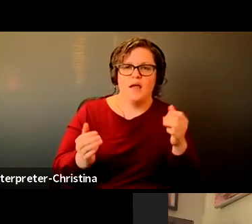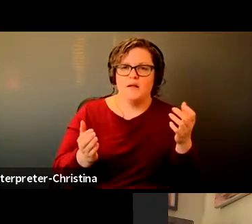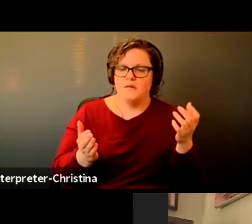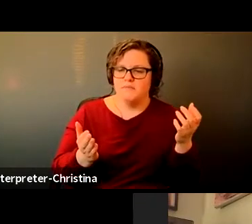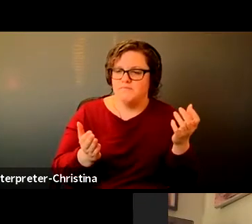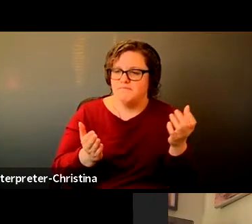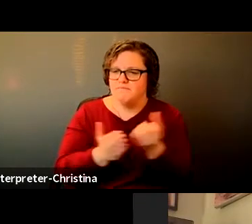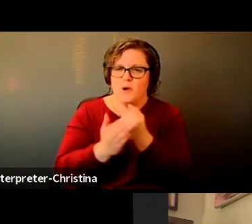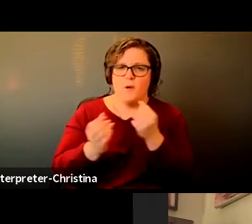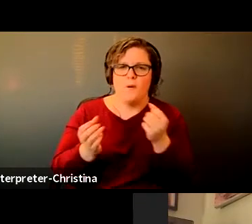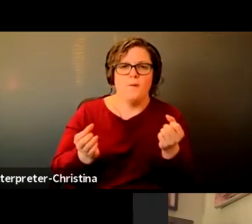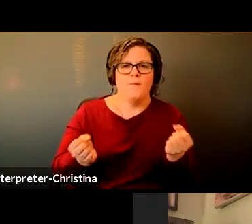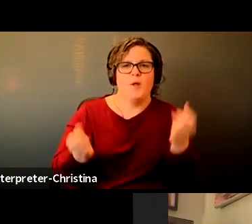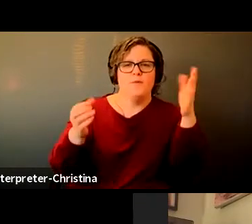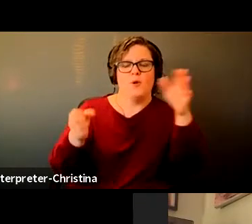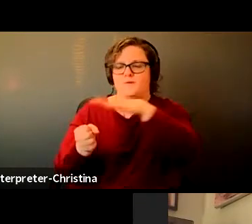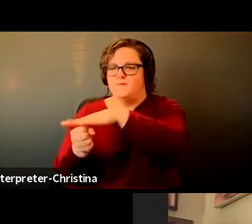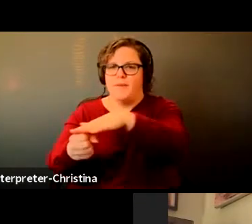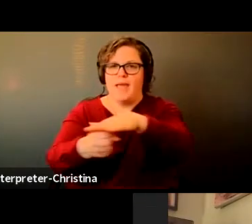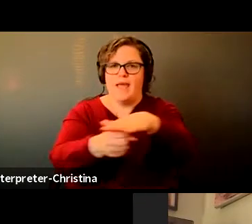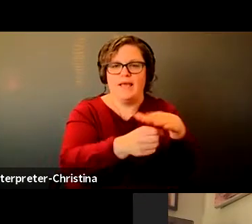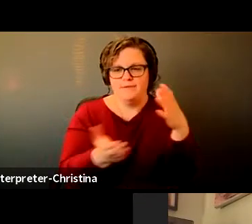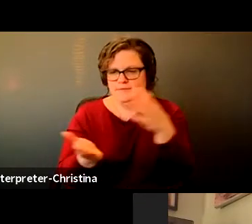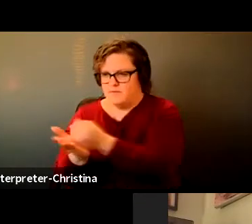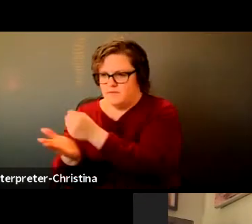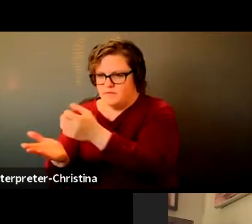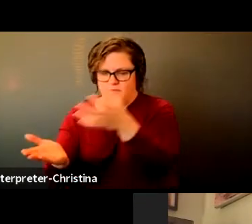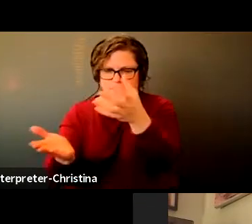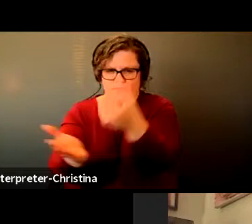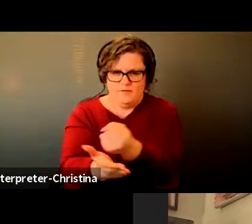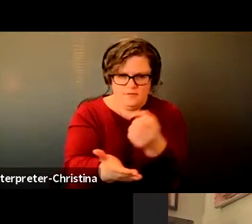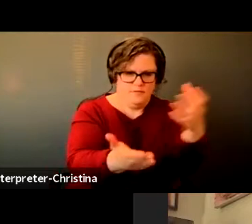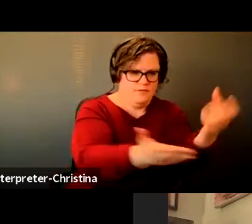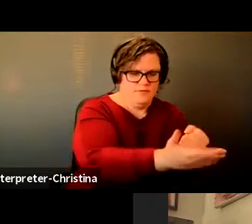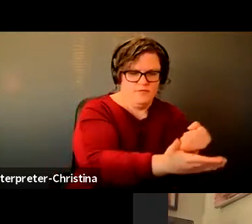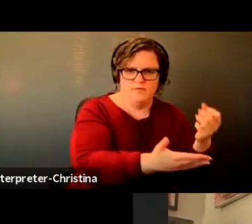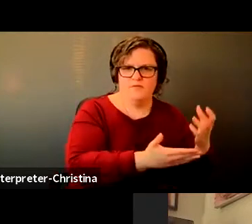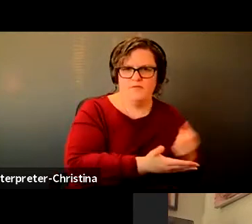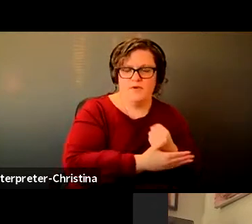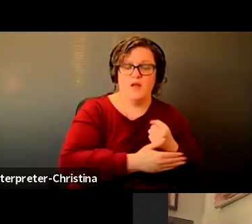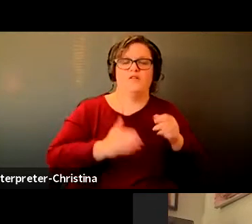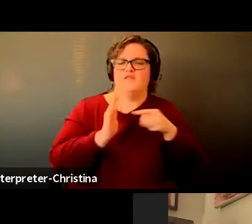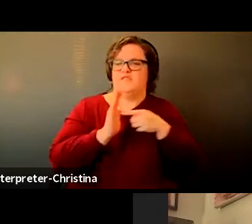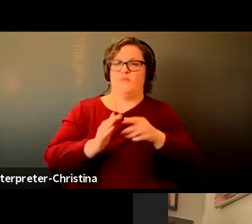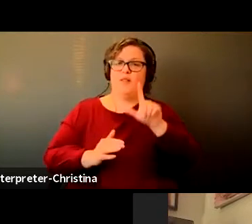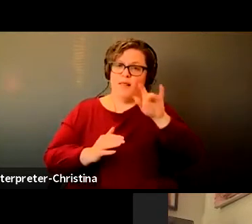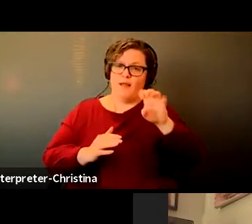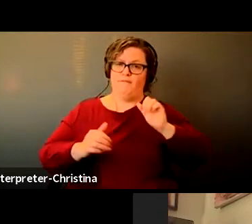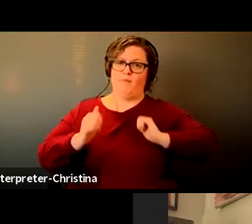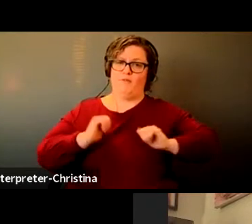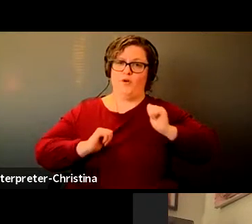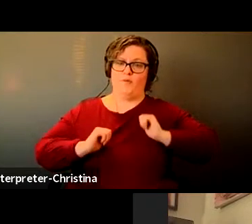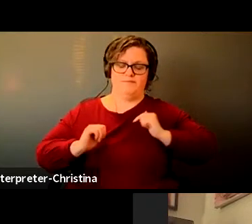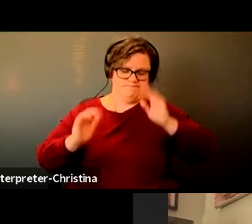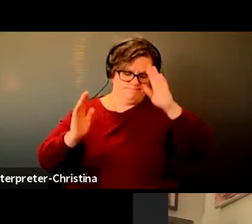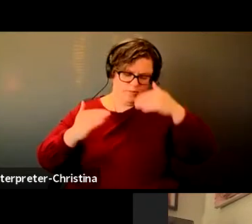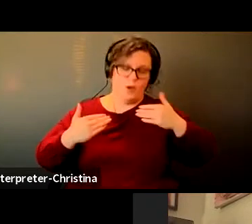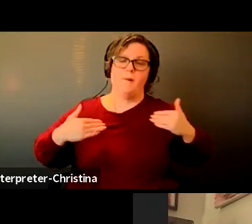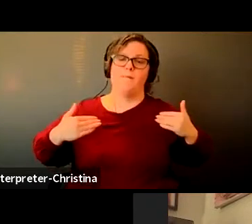me to like, okay, how do I explore this question here? And what, like with the performance, it was so much about my body, right?